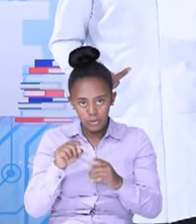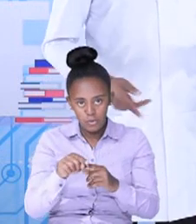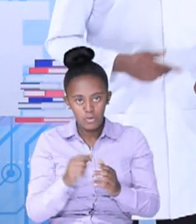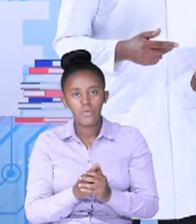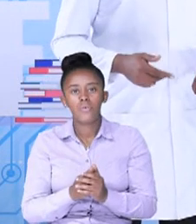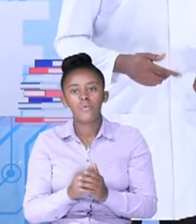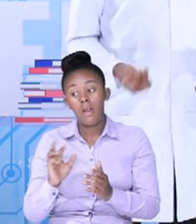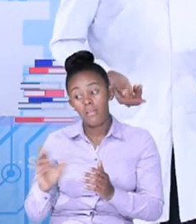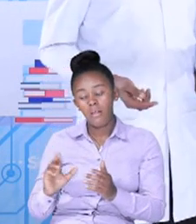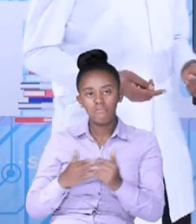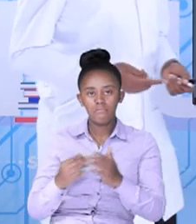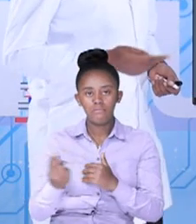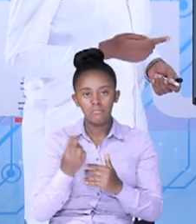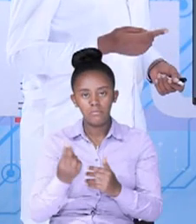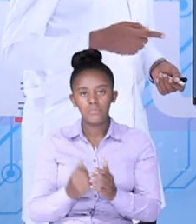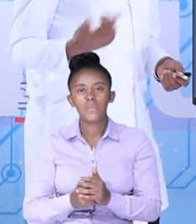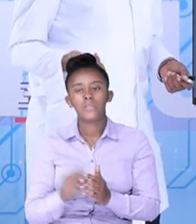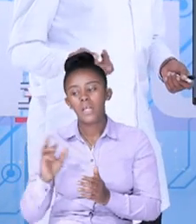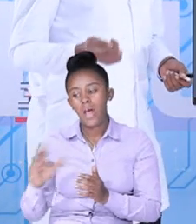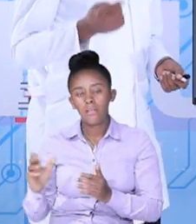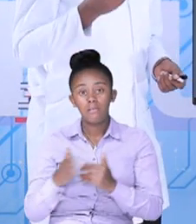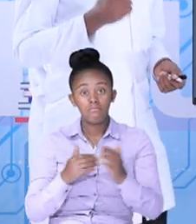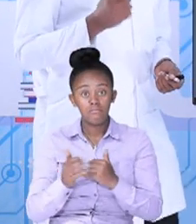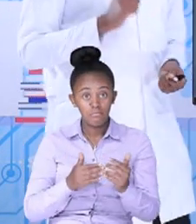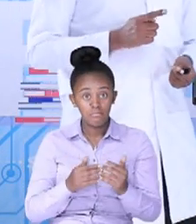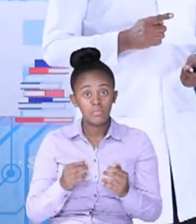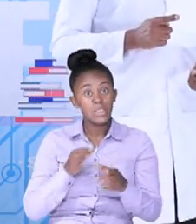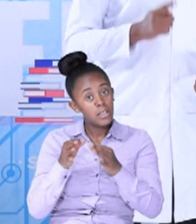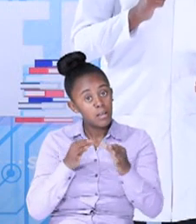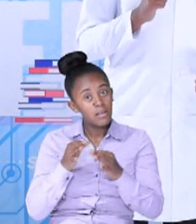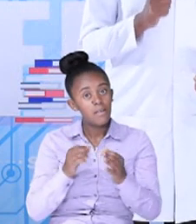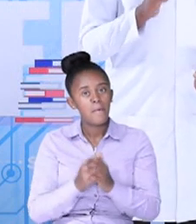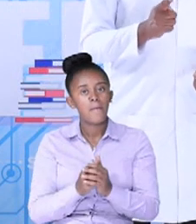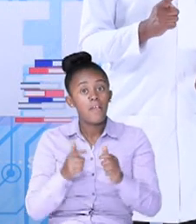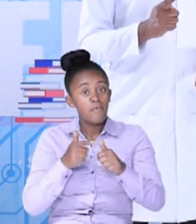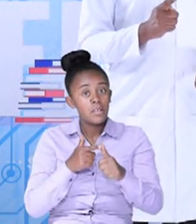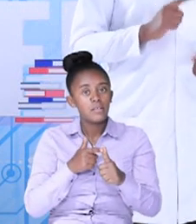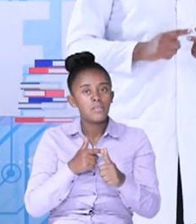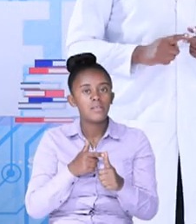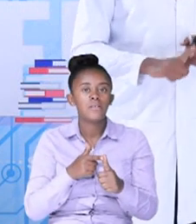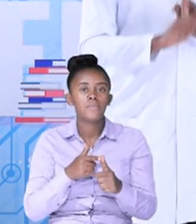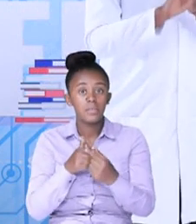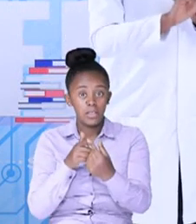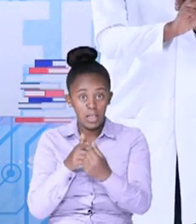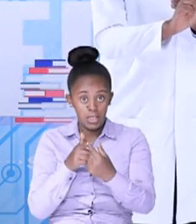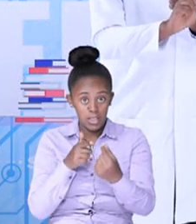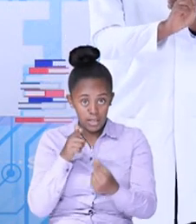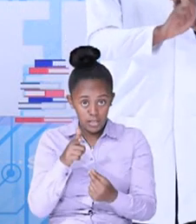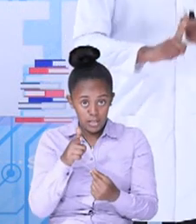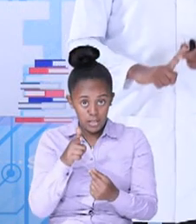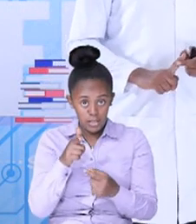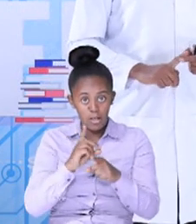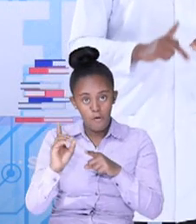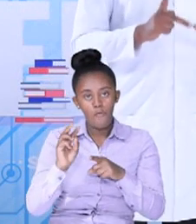rule. So the right hand rule states that first you have to point your index finger to the direction of